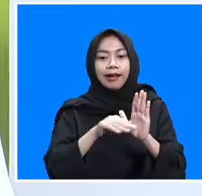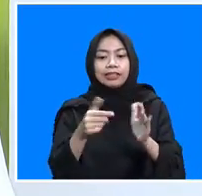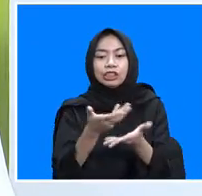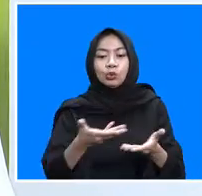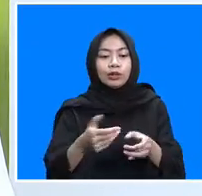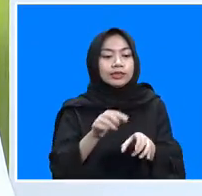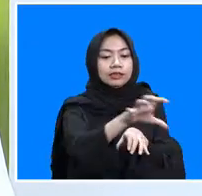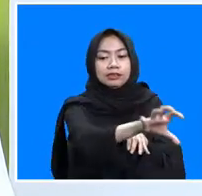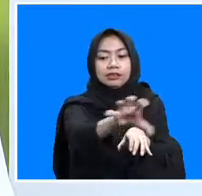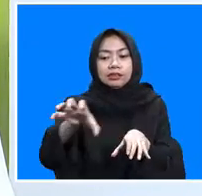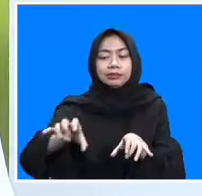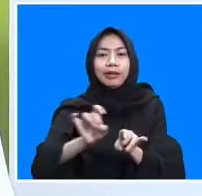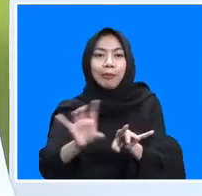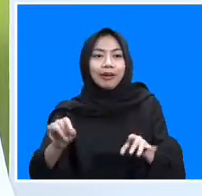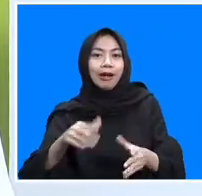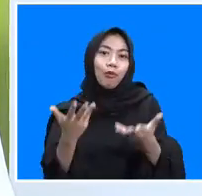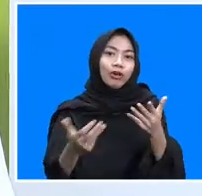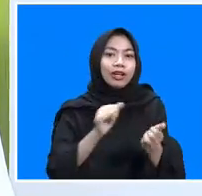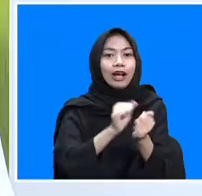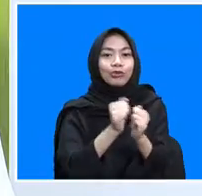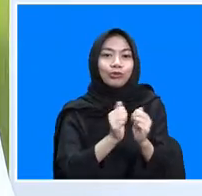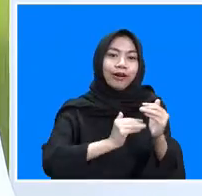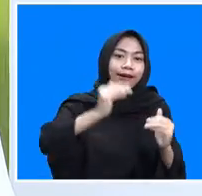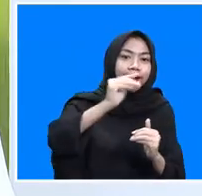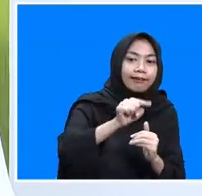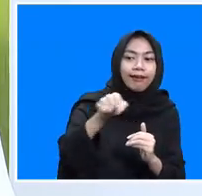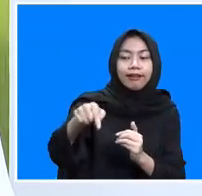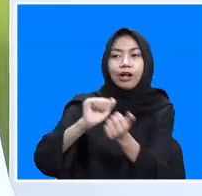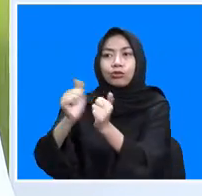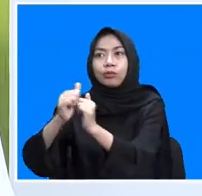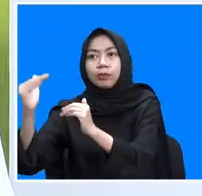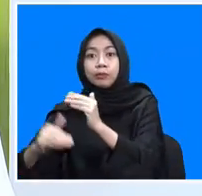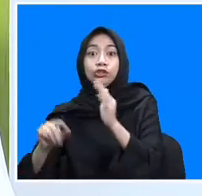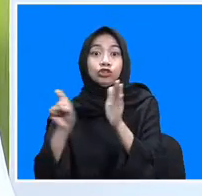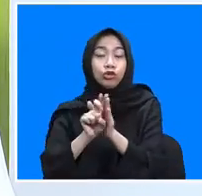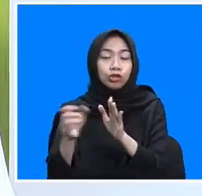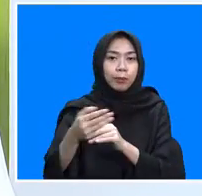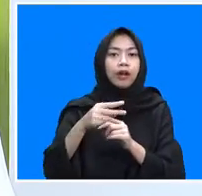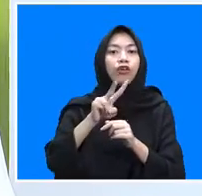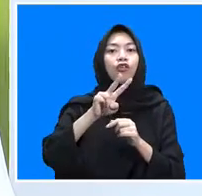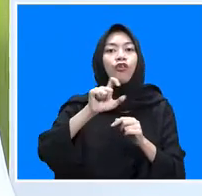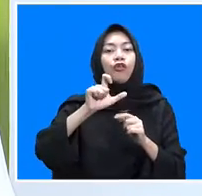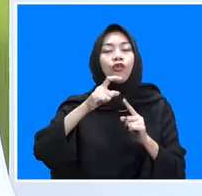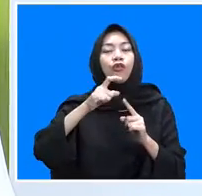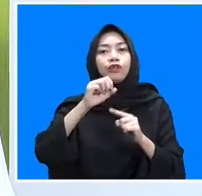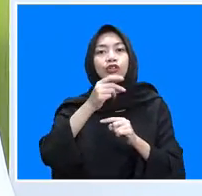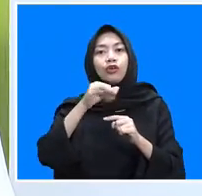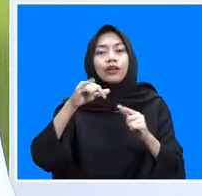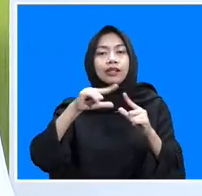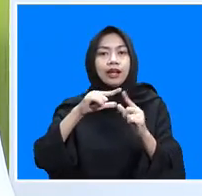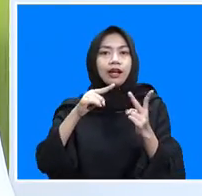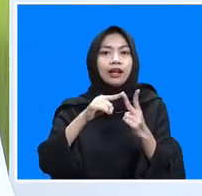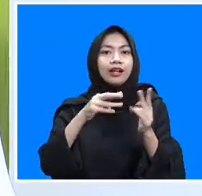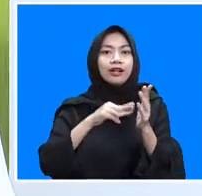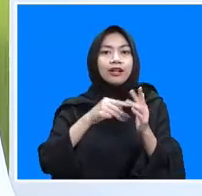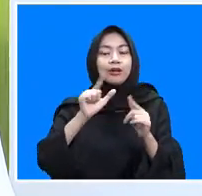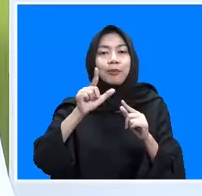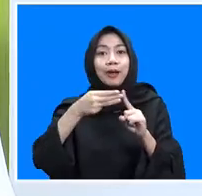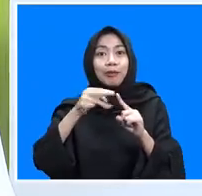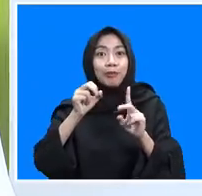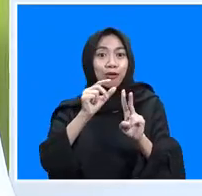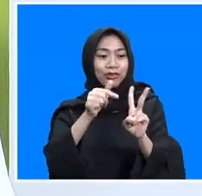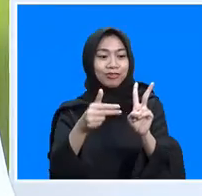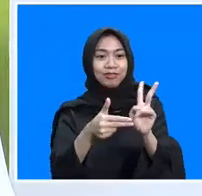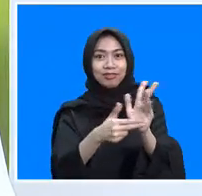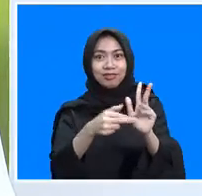circumstances of COVID. For example, in Victoria, Melbourne, they actually experienced one of the longest COVID